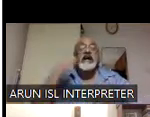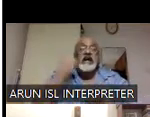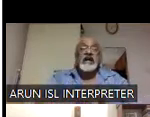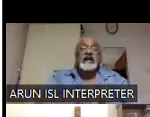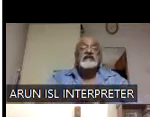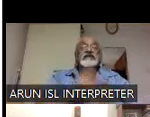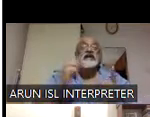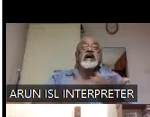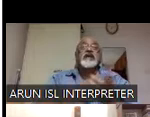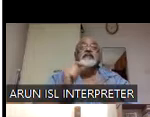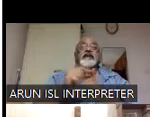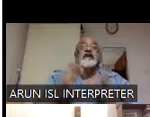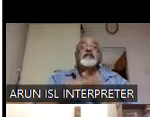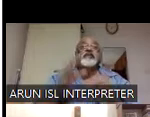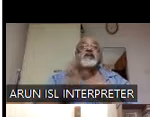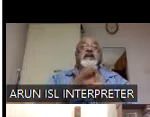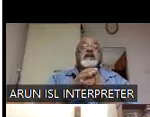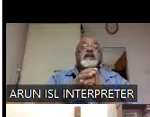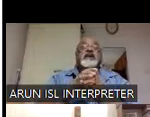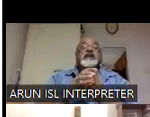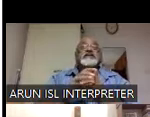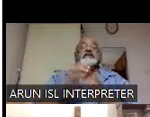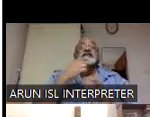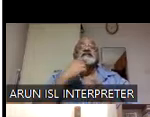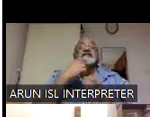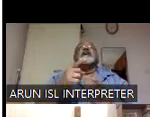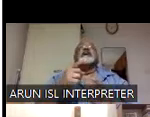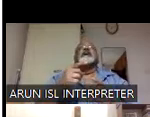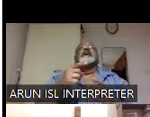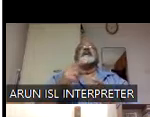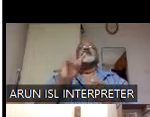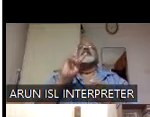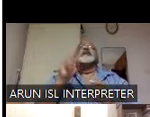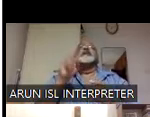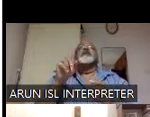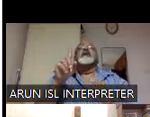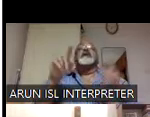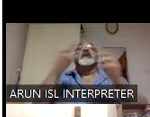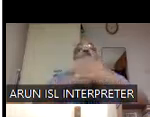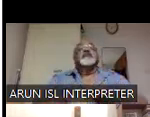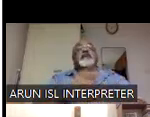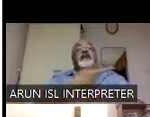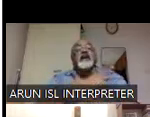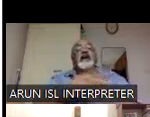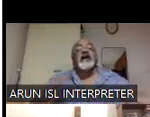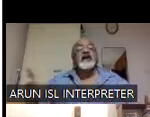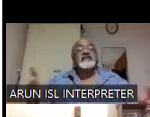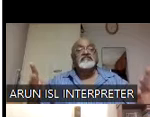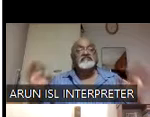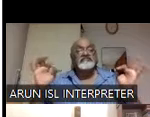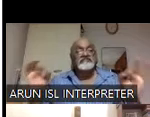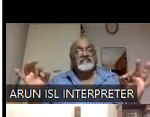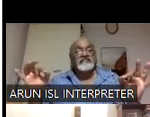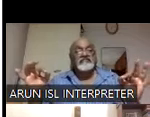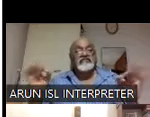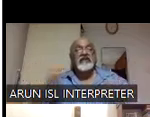Disabilities Act 2016, has identified 21 categories of disabilities which are recognized by